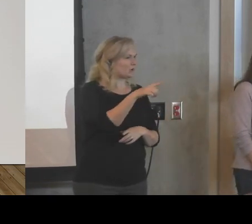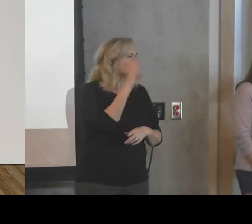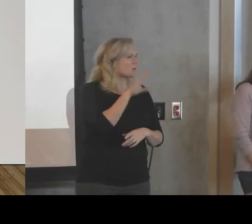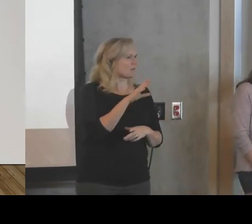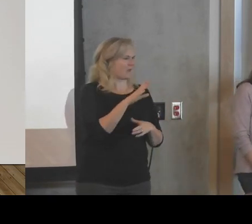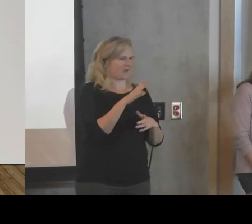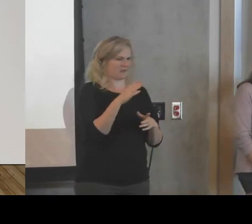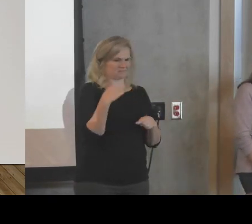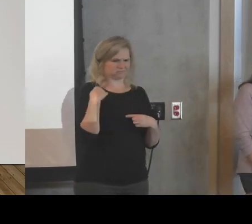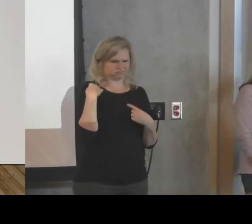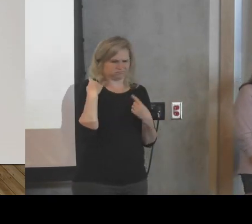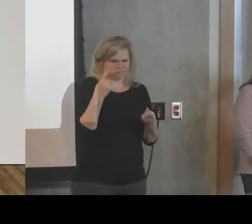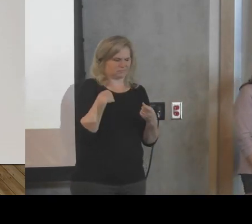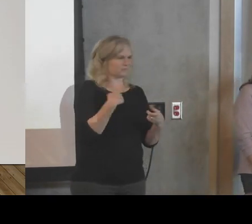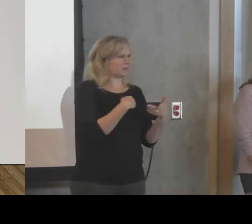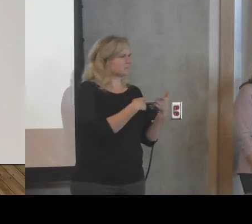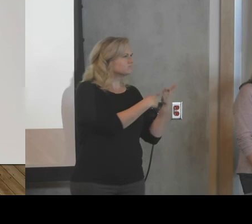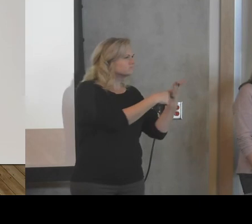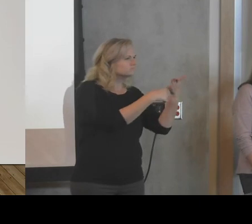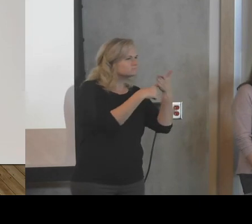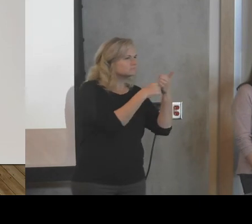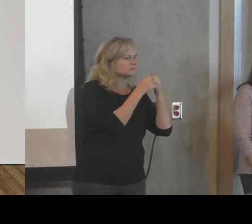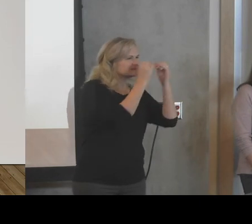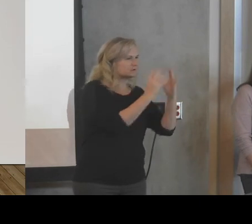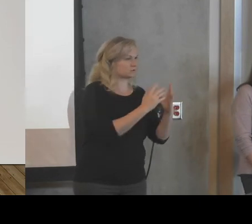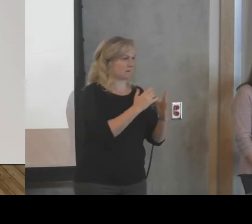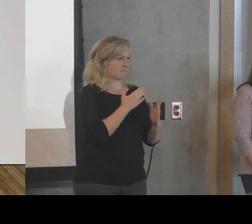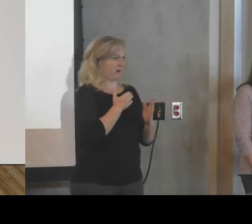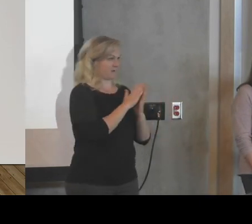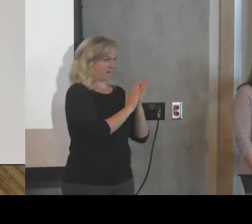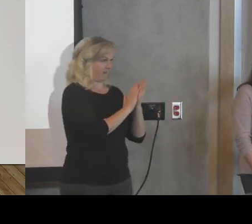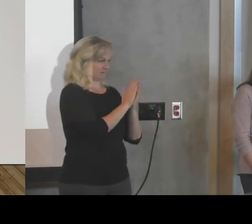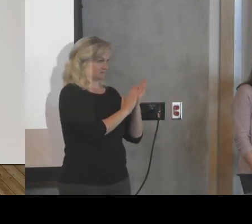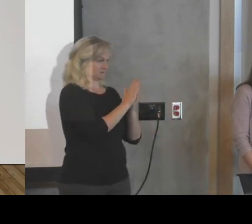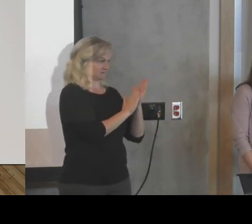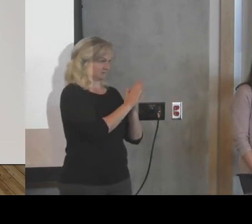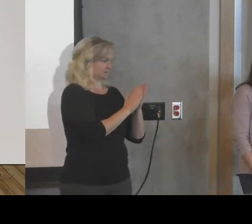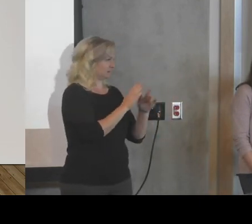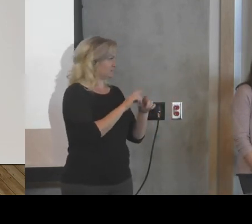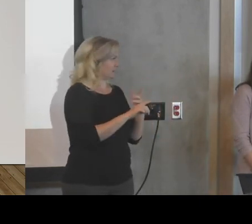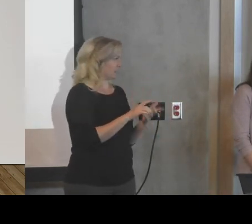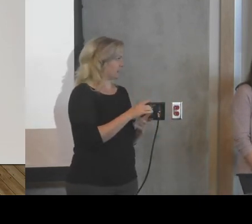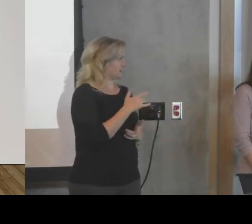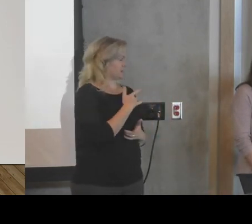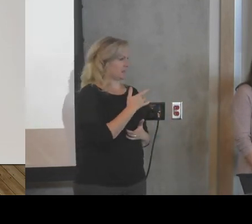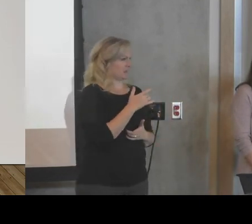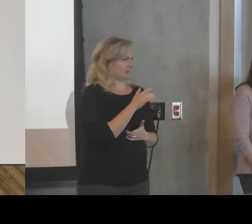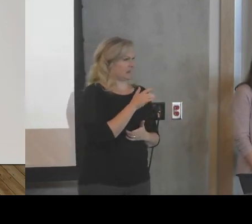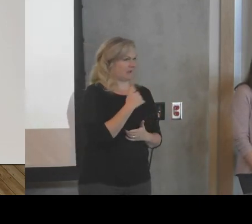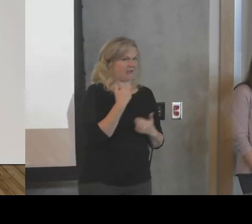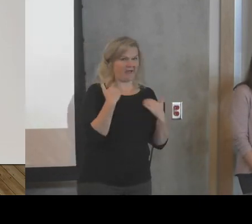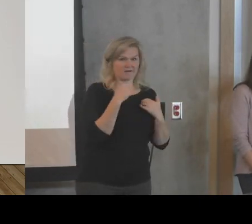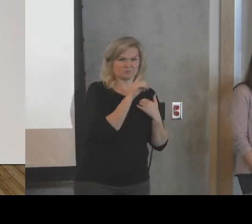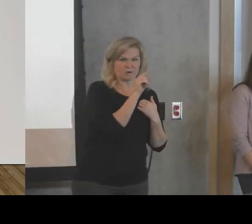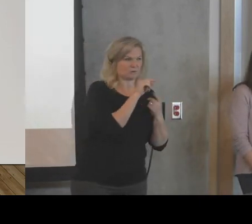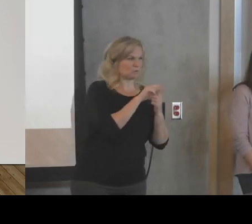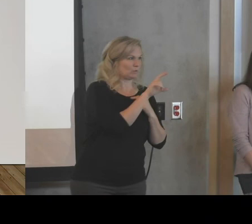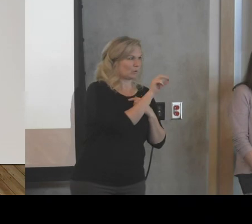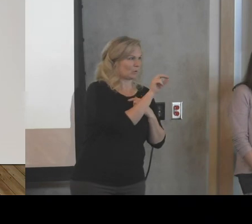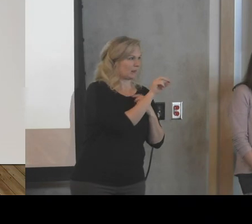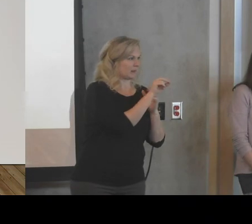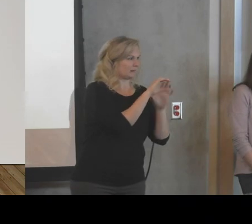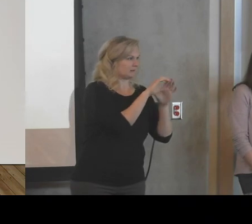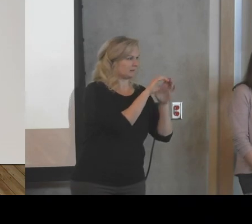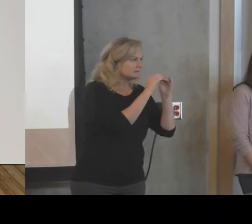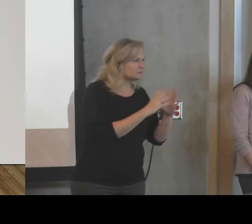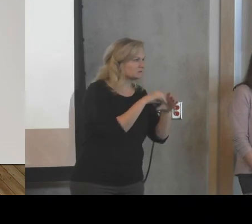the time, and that's kind of my passion, but it's usually like 20 or 30 teachers in a classroom or the